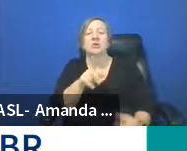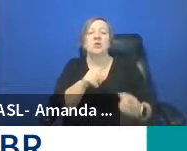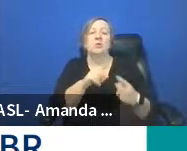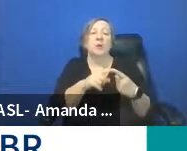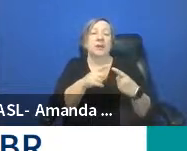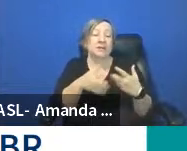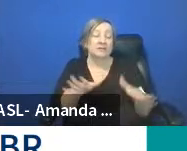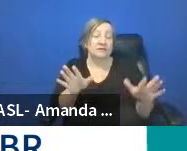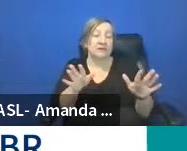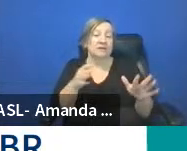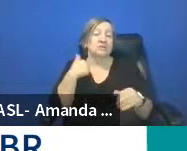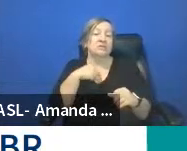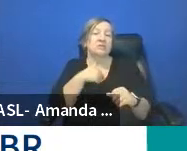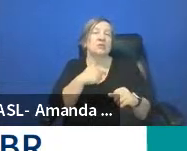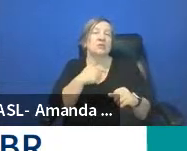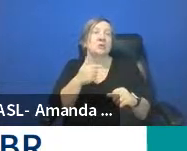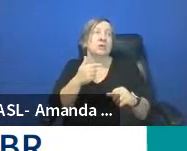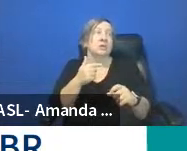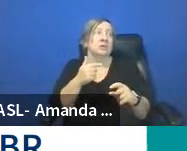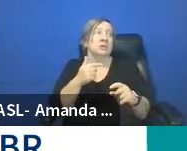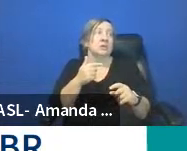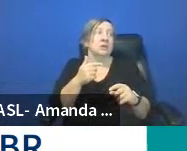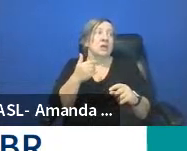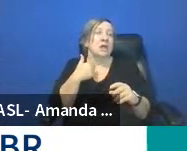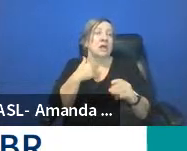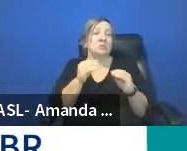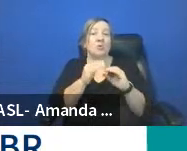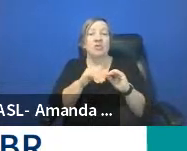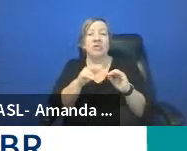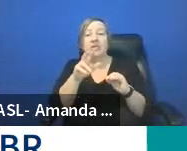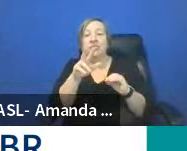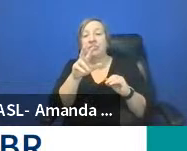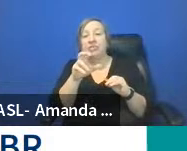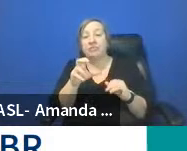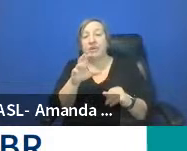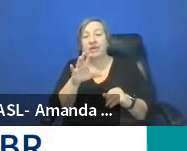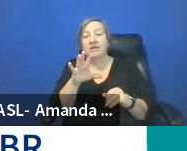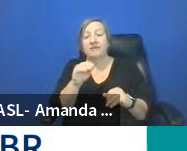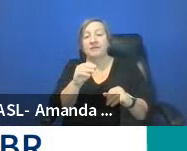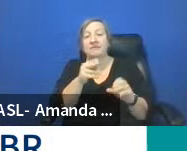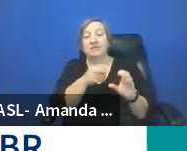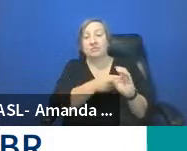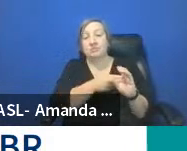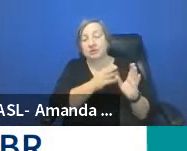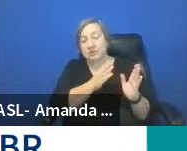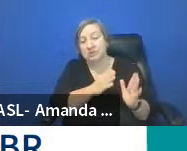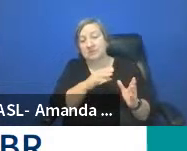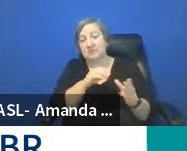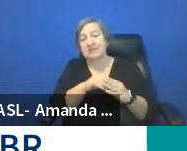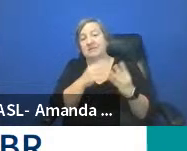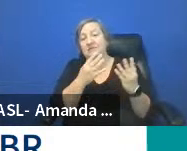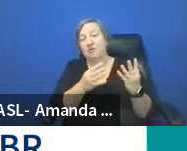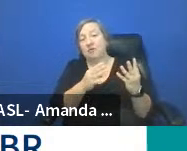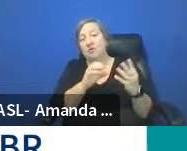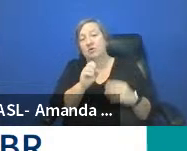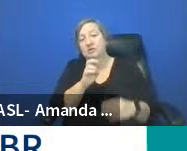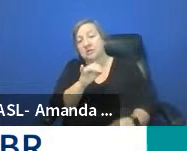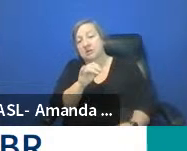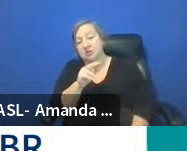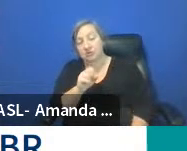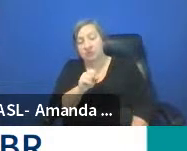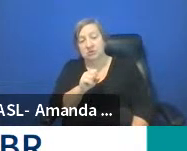it was all done, we were over 350 participants in those 4 sessions,